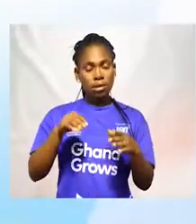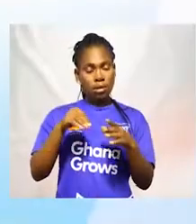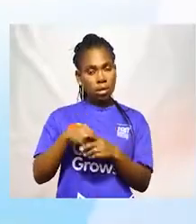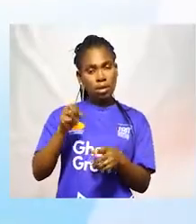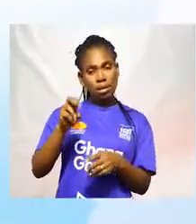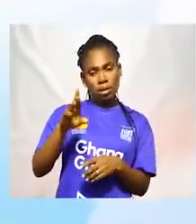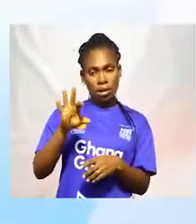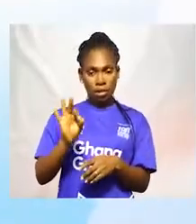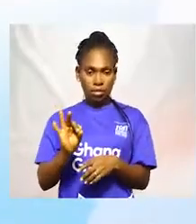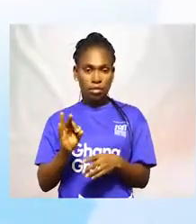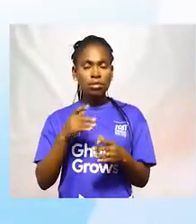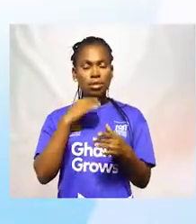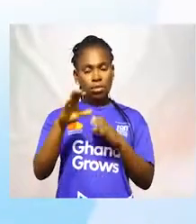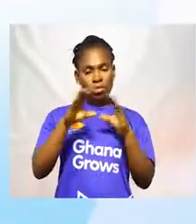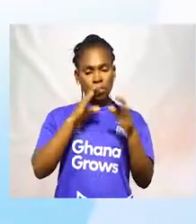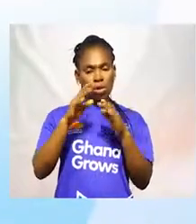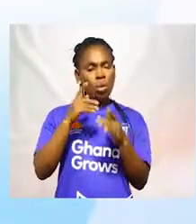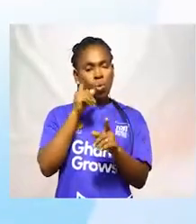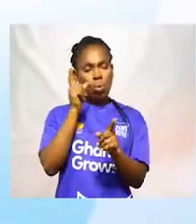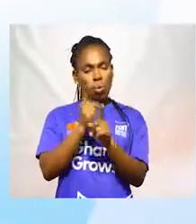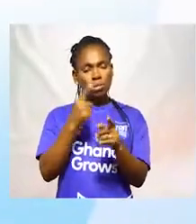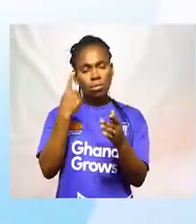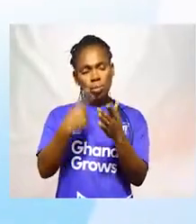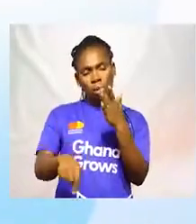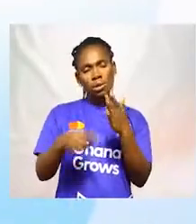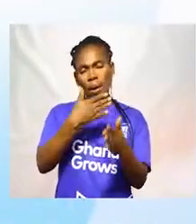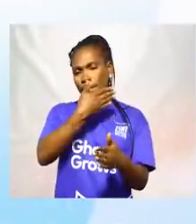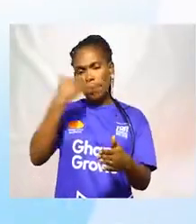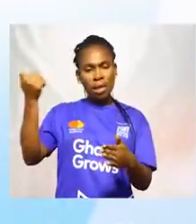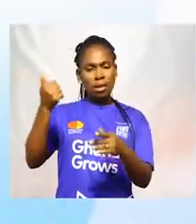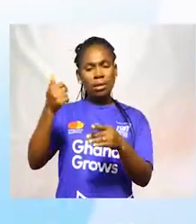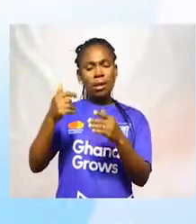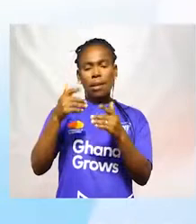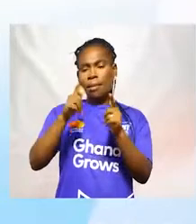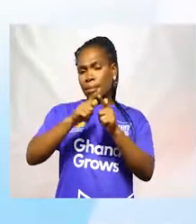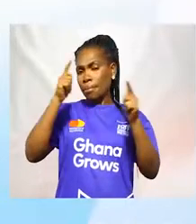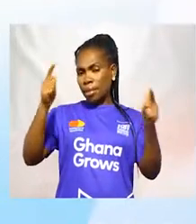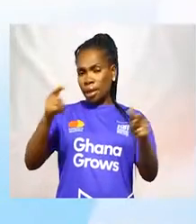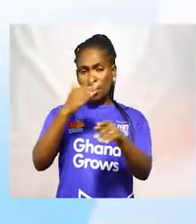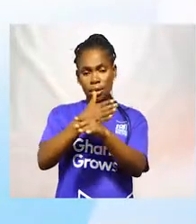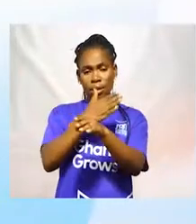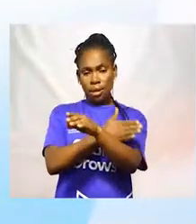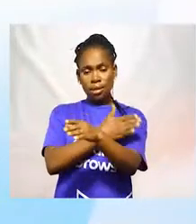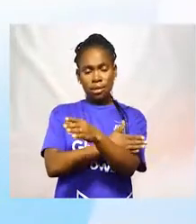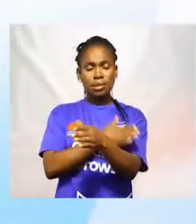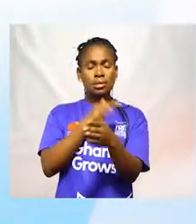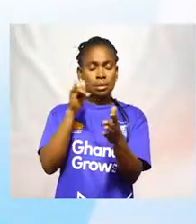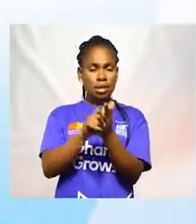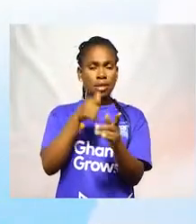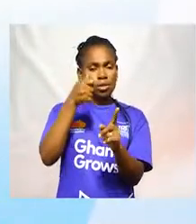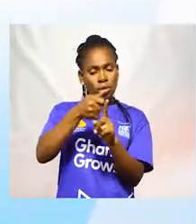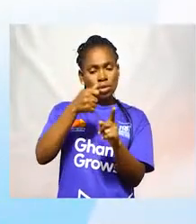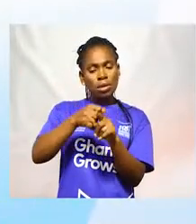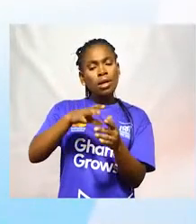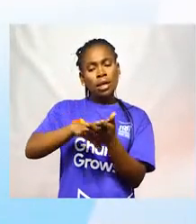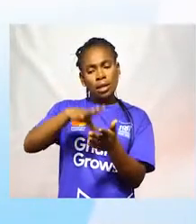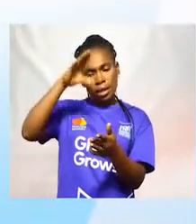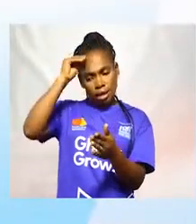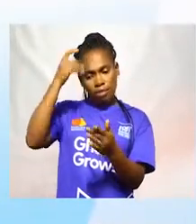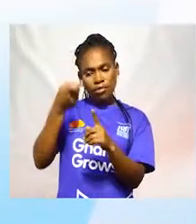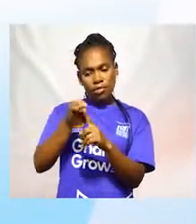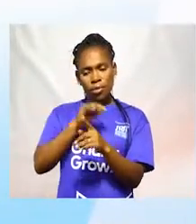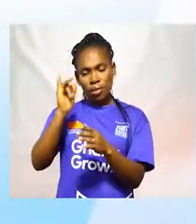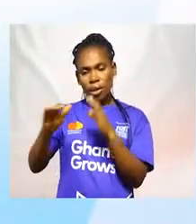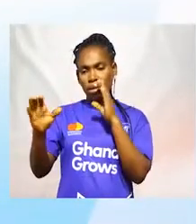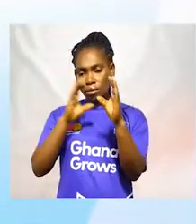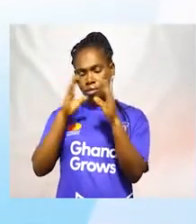let's keep this conversation going. What is the biggest lesson? What is the biggest point that you have gleaned from this conversation? Let's keep this